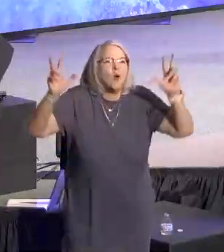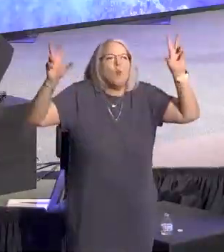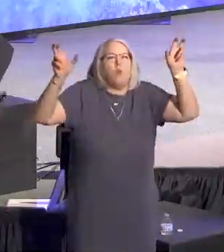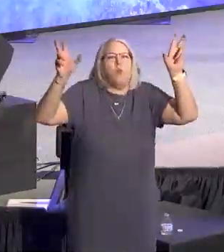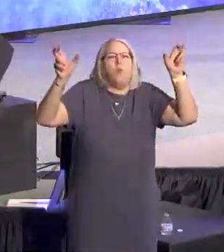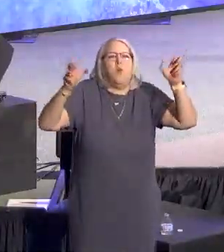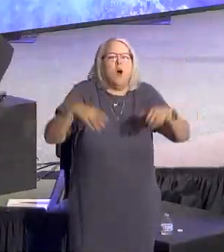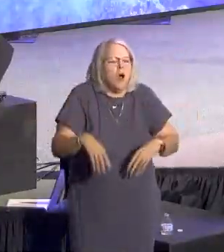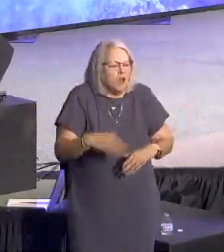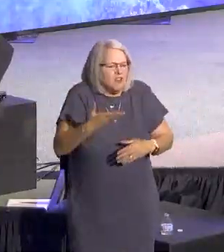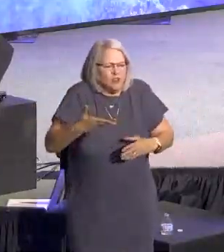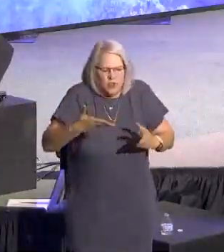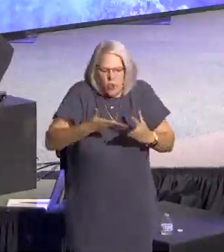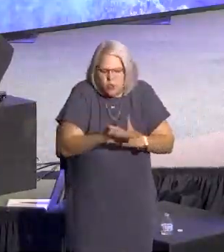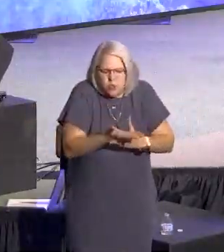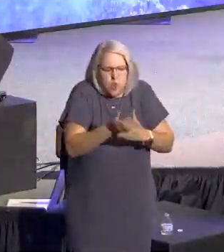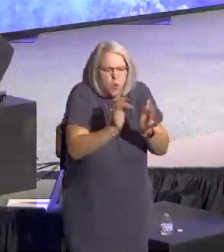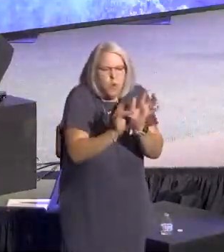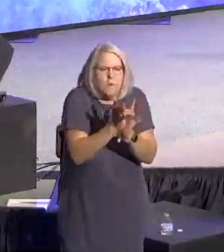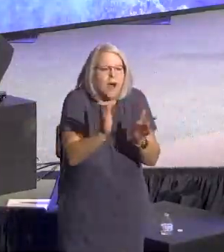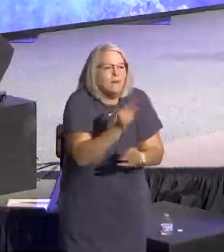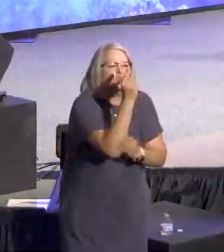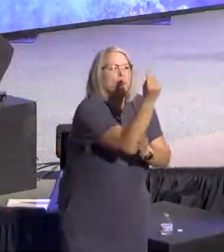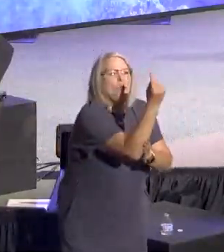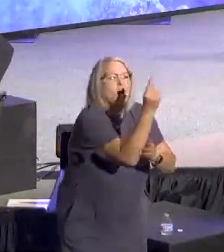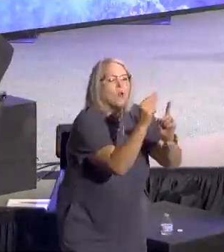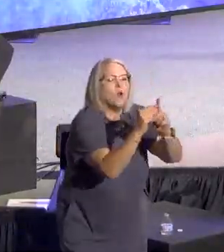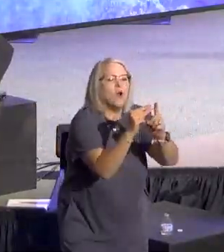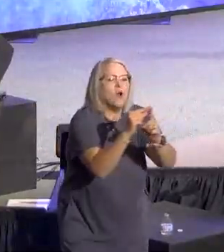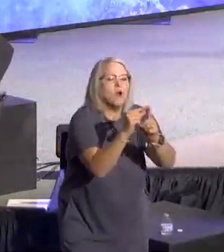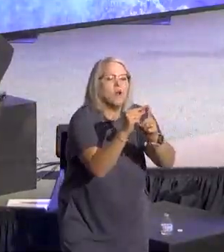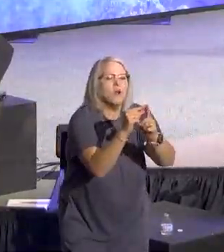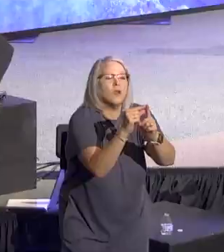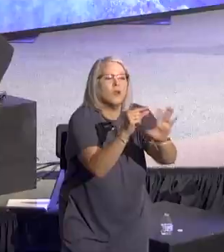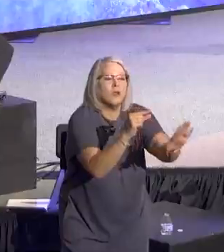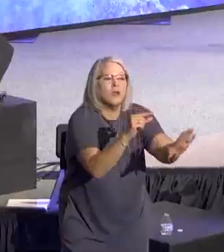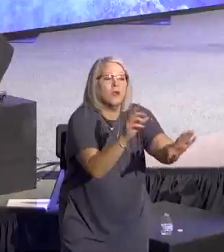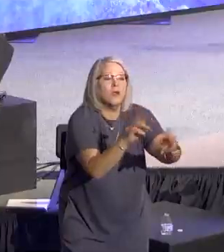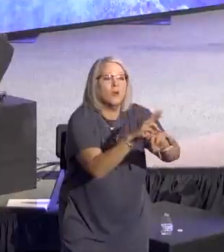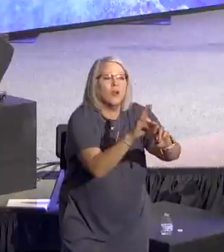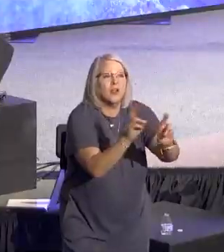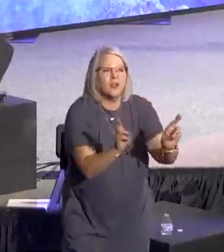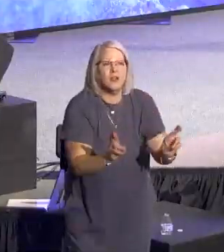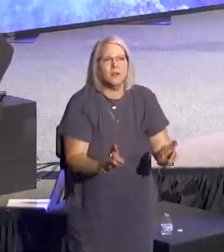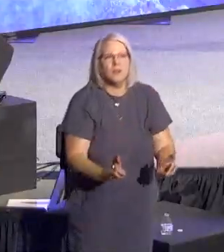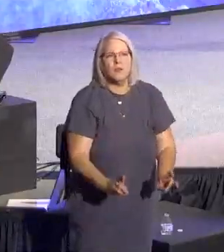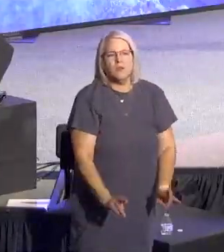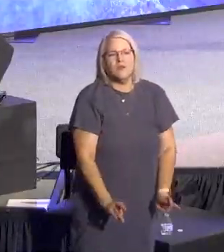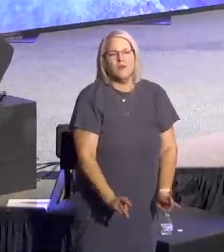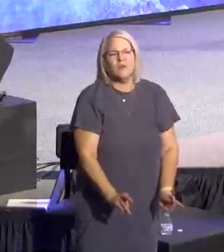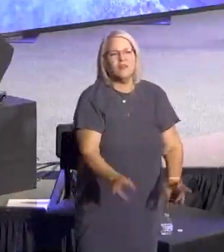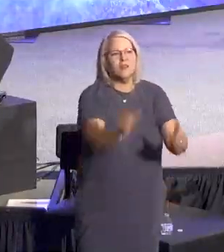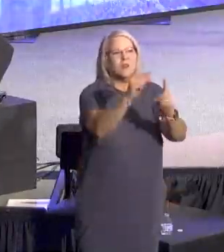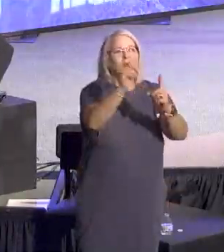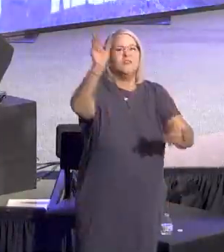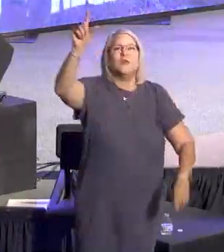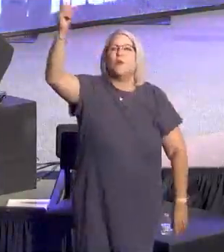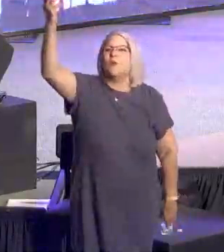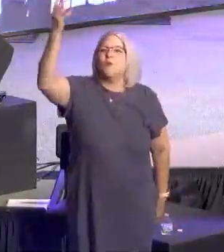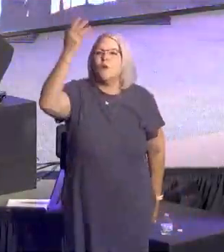Bible. It is one word. And I want you to dive into this word today. And it's this word right